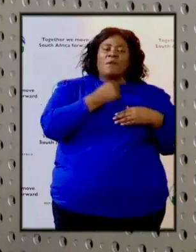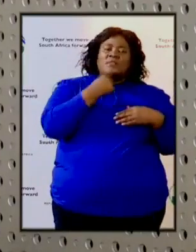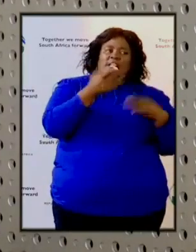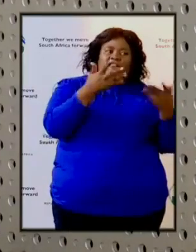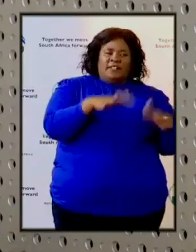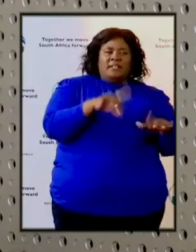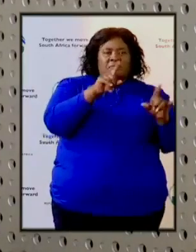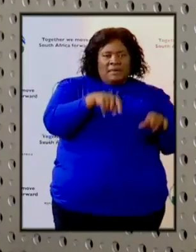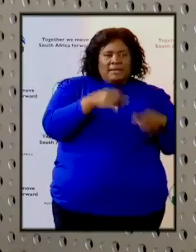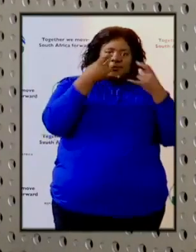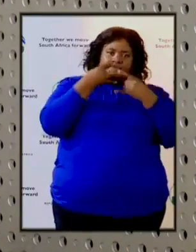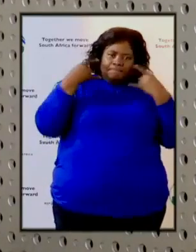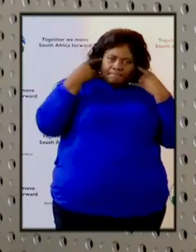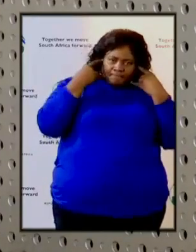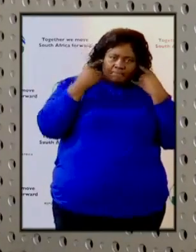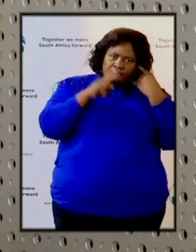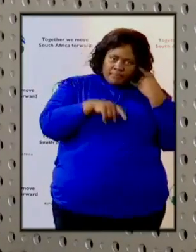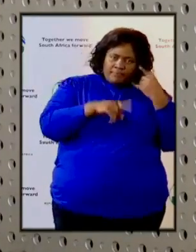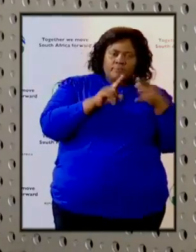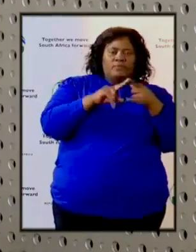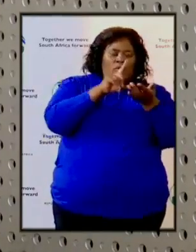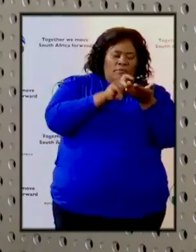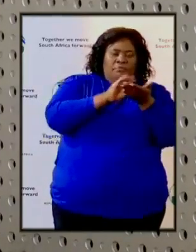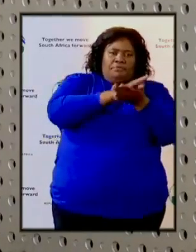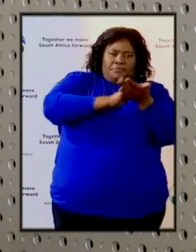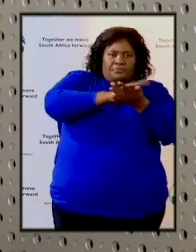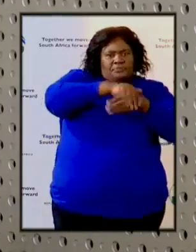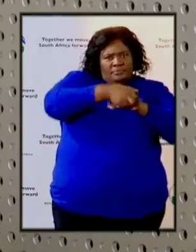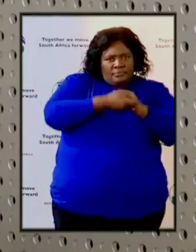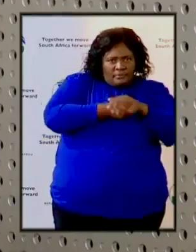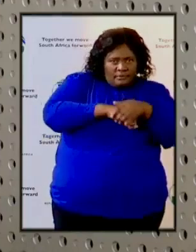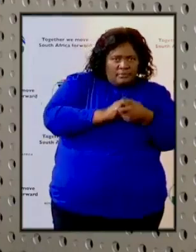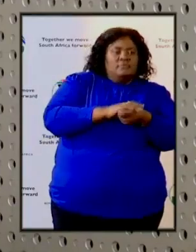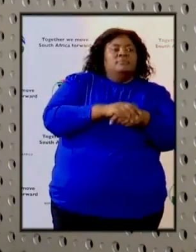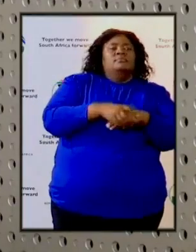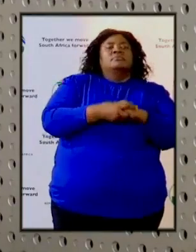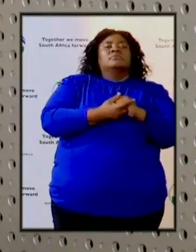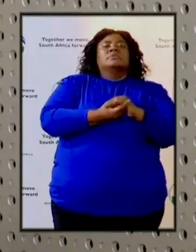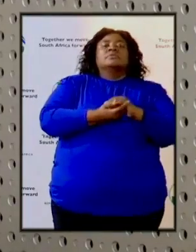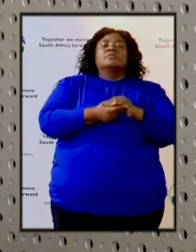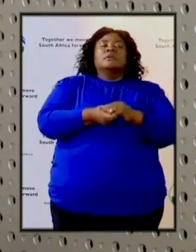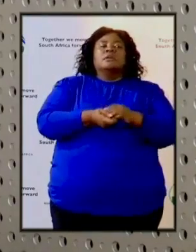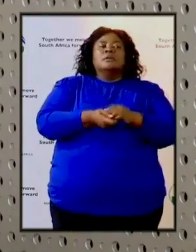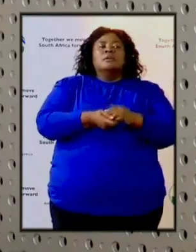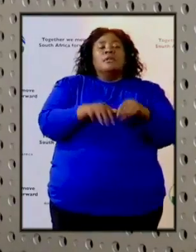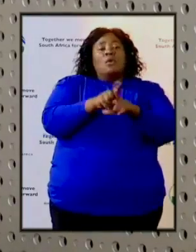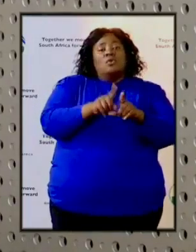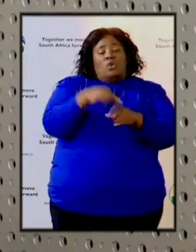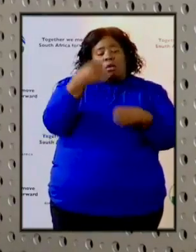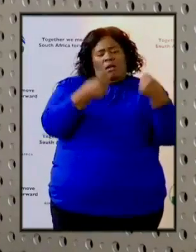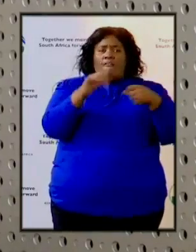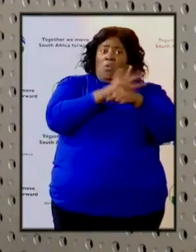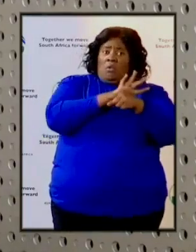wear masks, they must sanitize, and the cars should not be